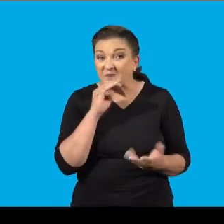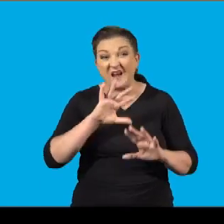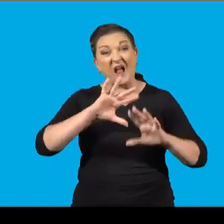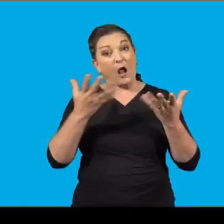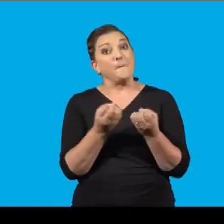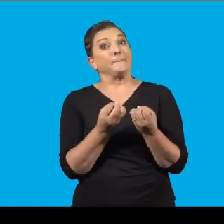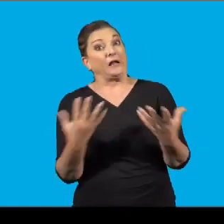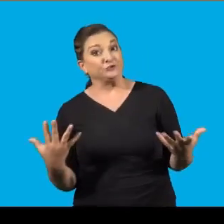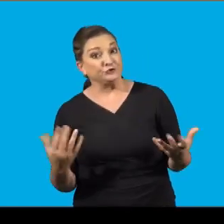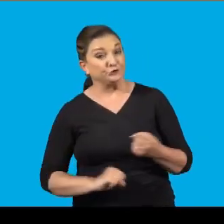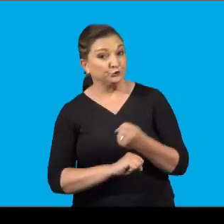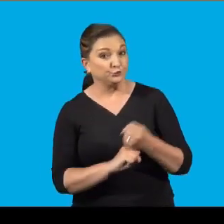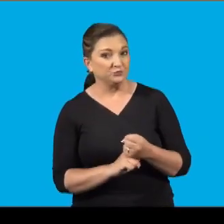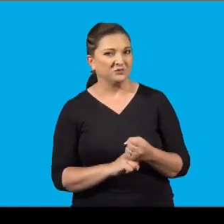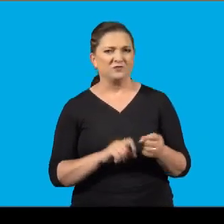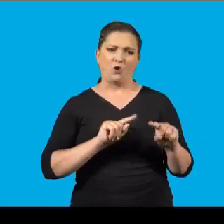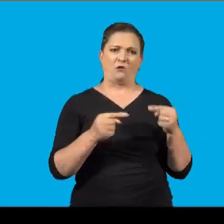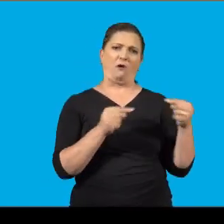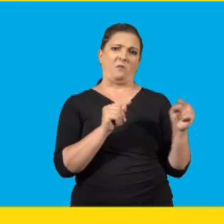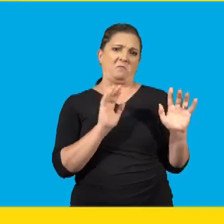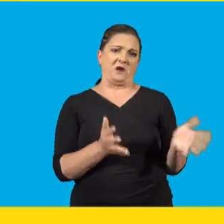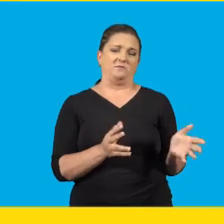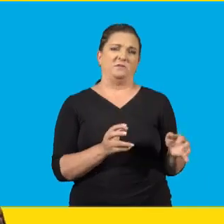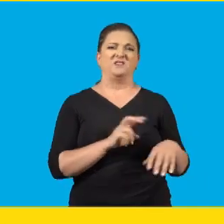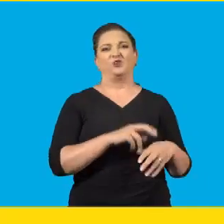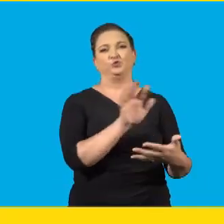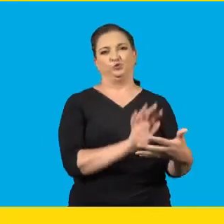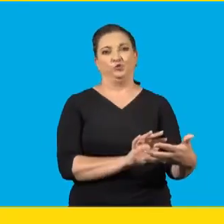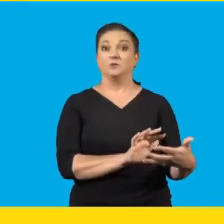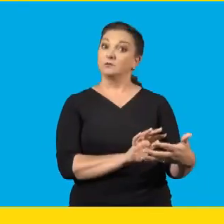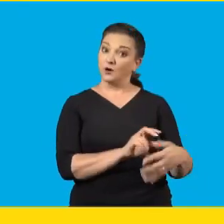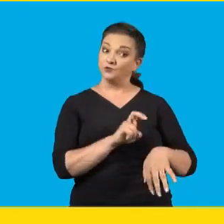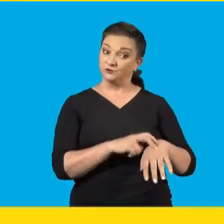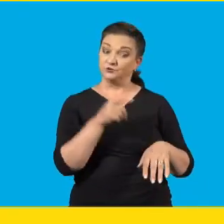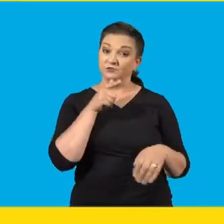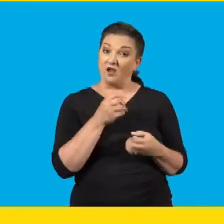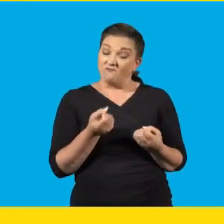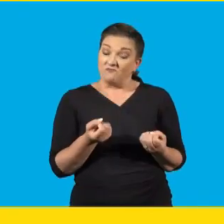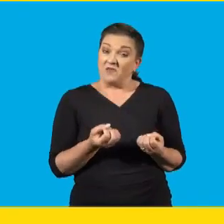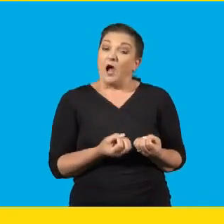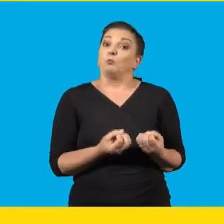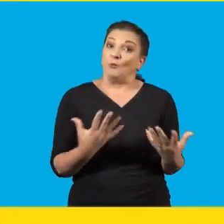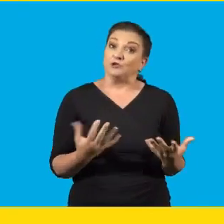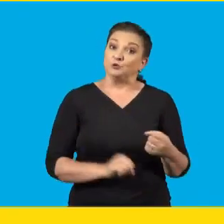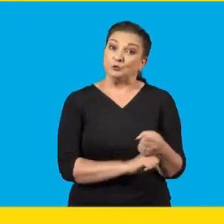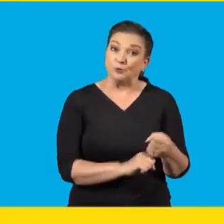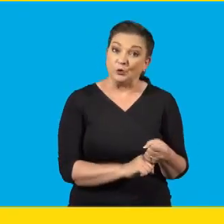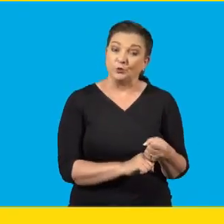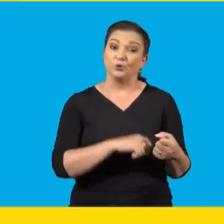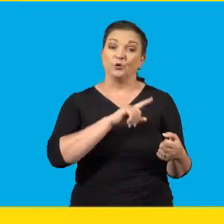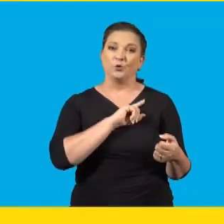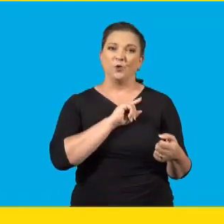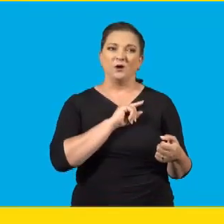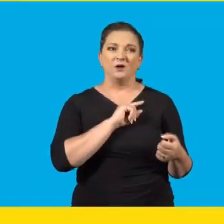extent, that means your essay is not an argument, but it is just a narrative. Remember, when you're writing essays in